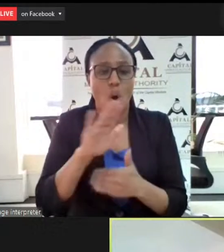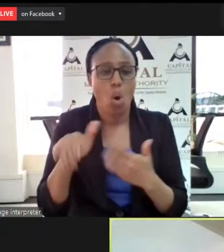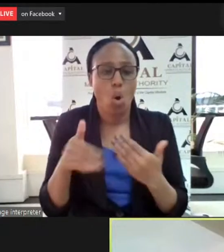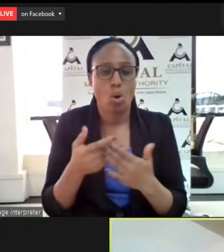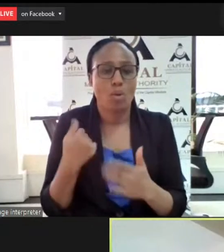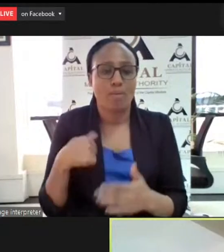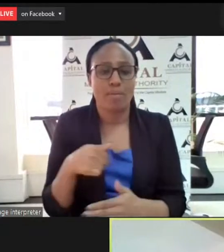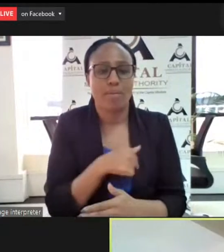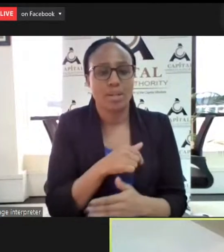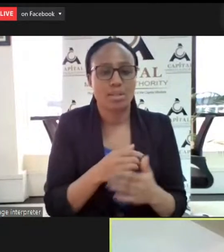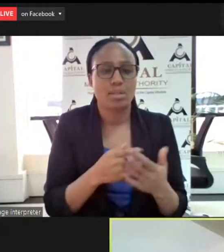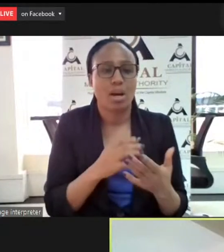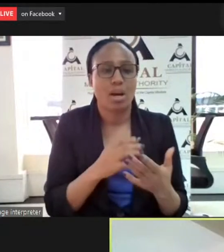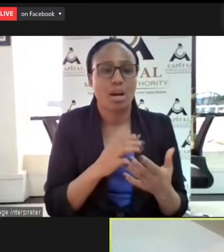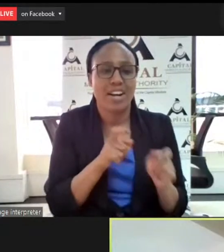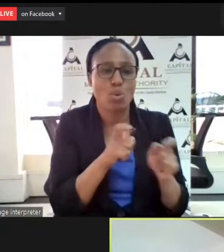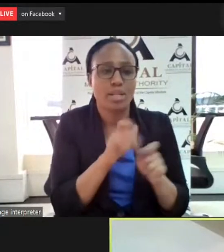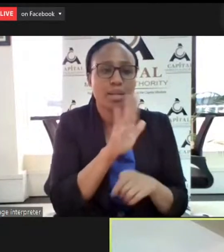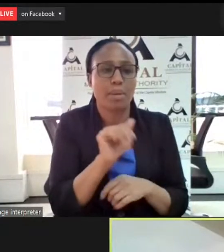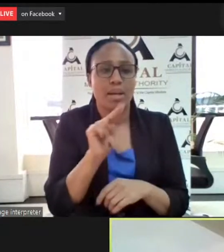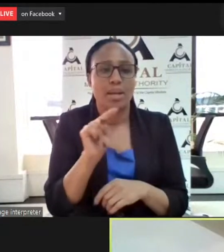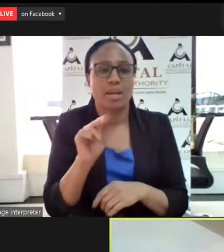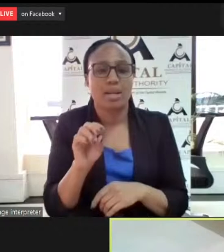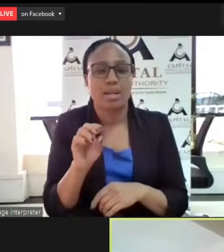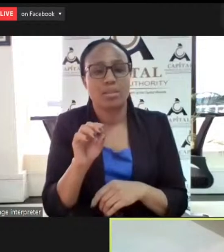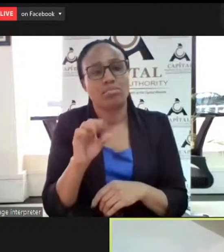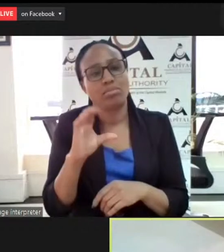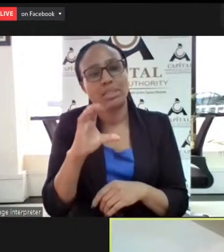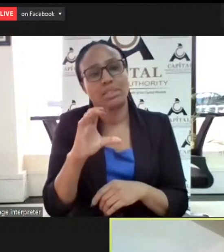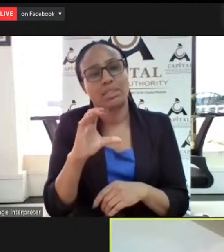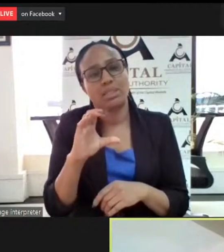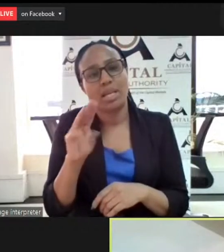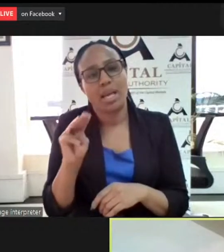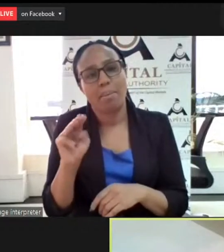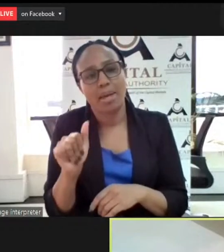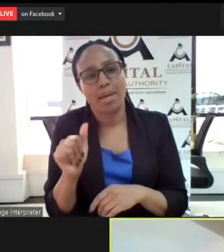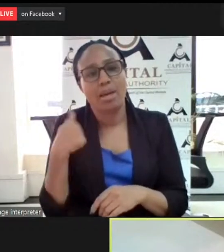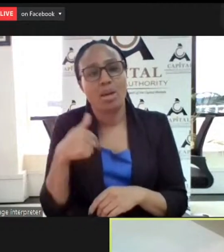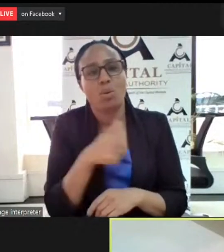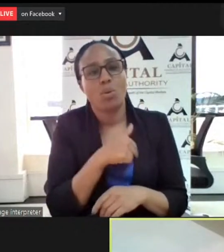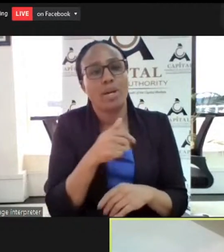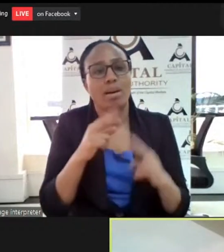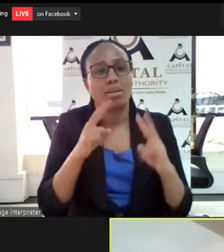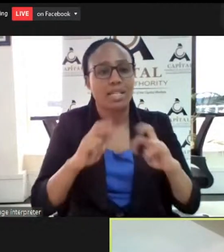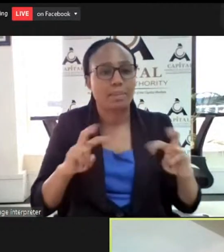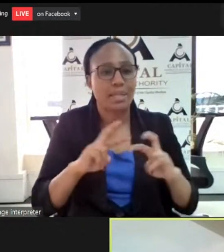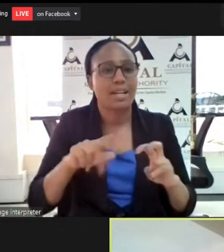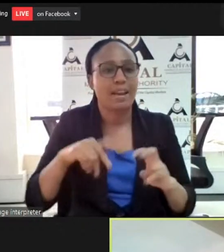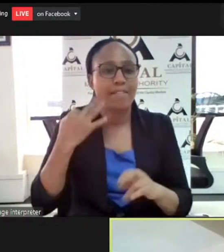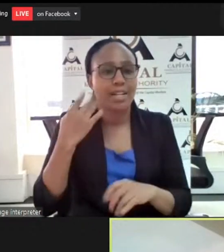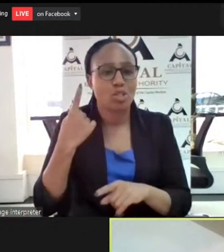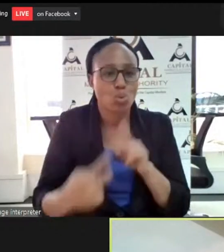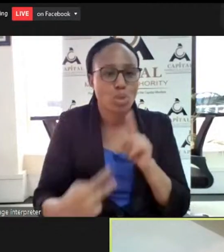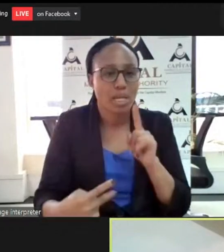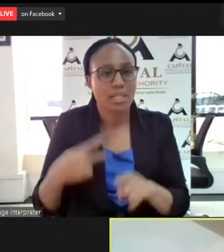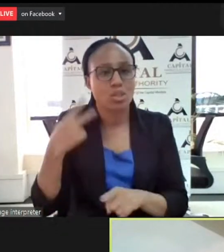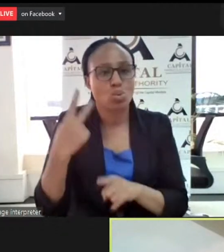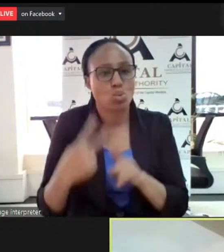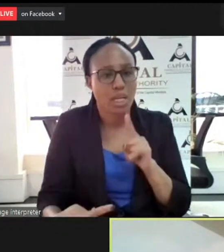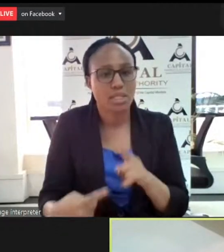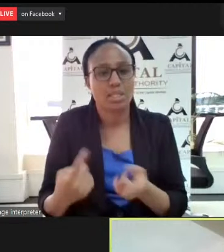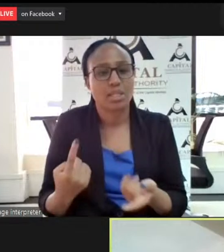Capital Markets Authority. We are inspected every 2 years. We have relationship managers,